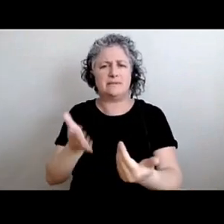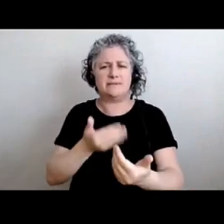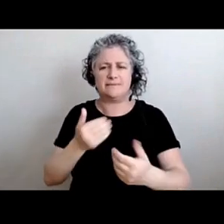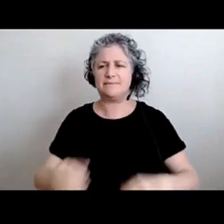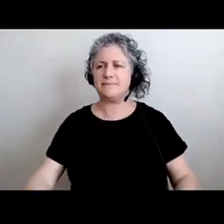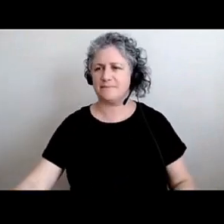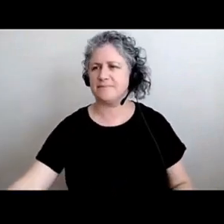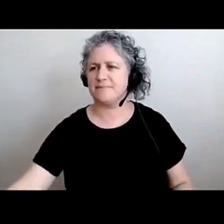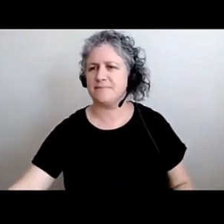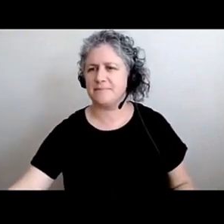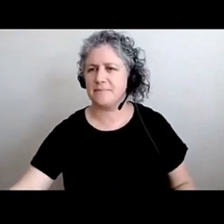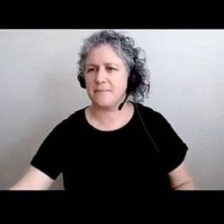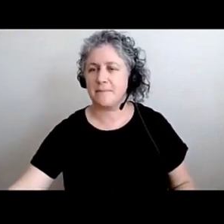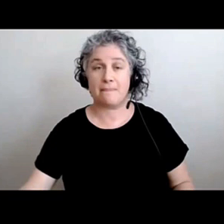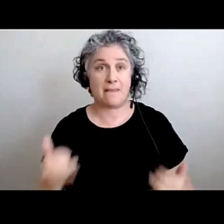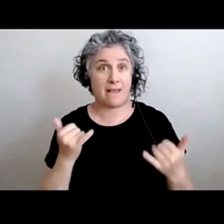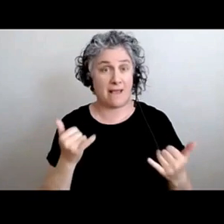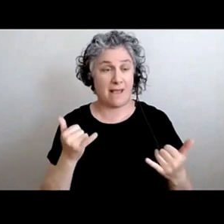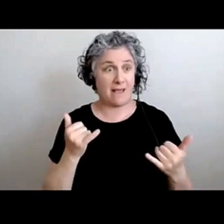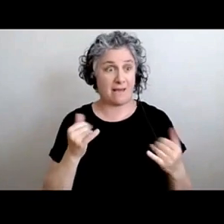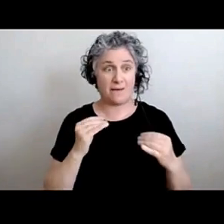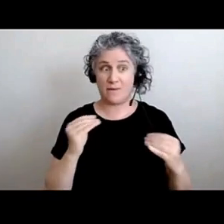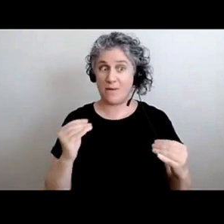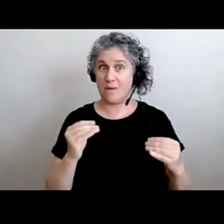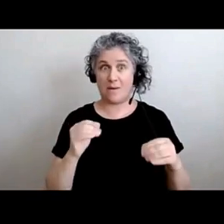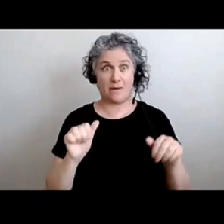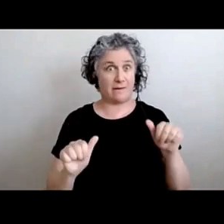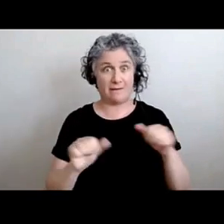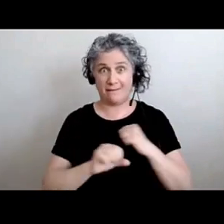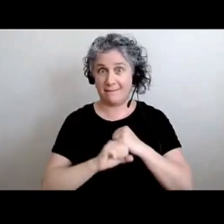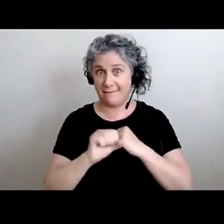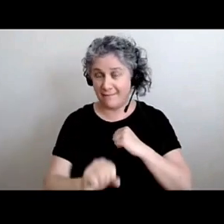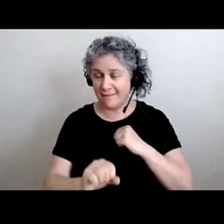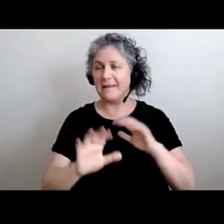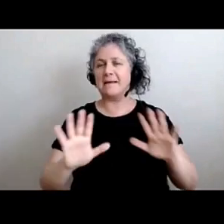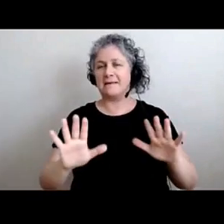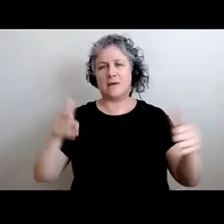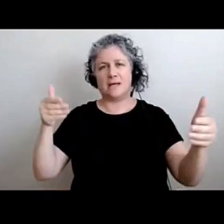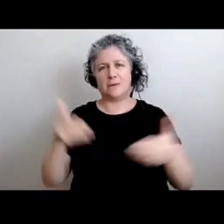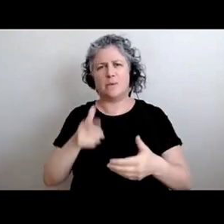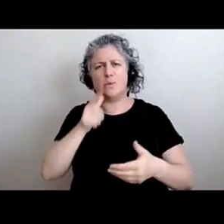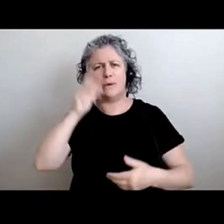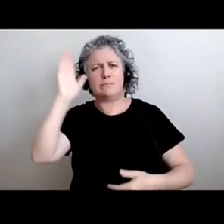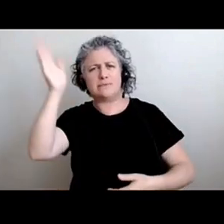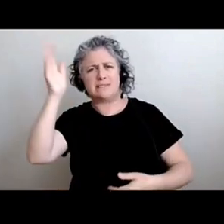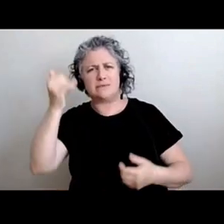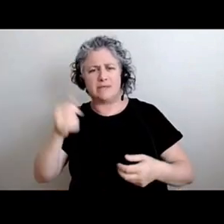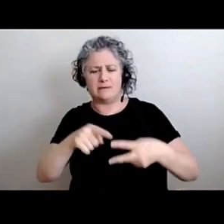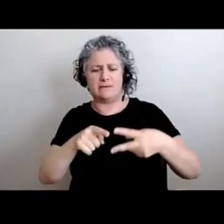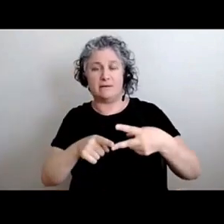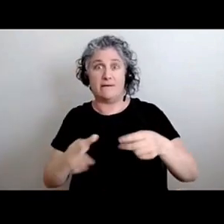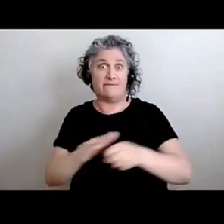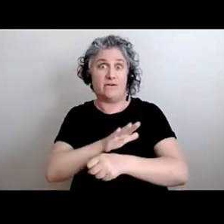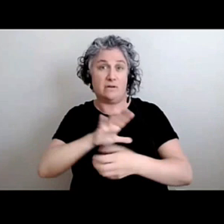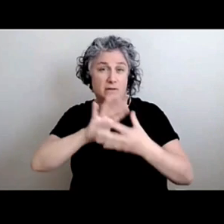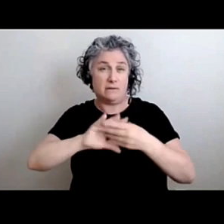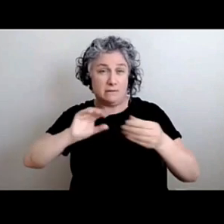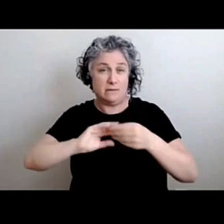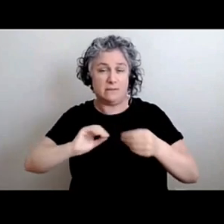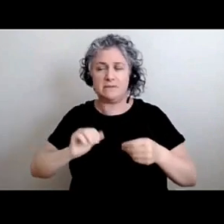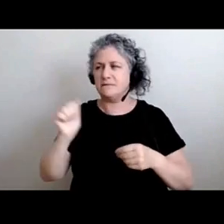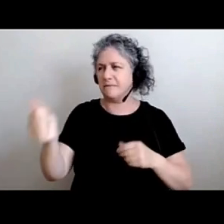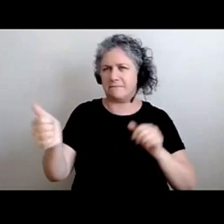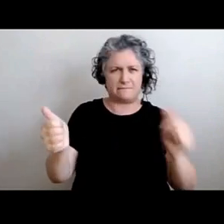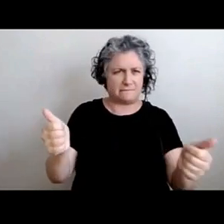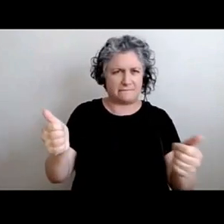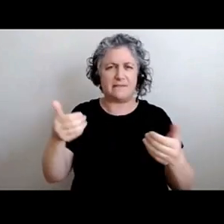So now, without waiting, I'm going to introduce our presenters for today. I'm not going to do full introductions. They will be introducing themselves and